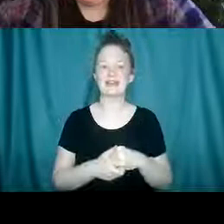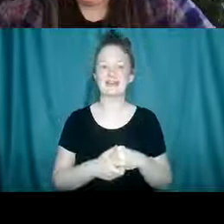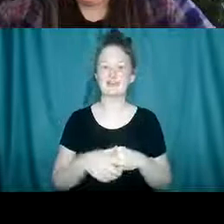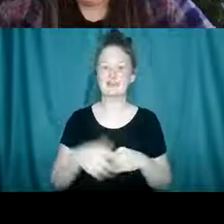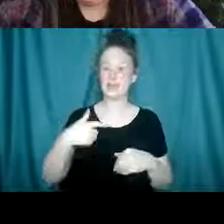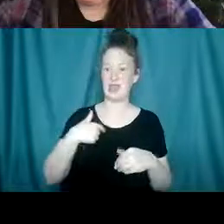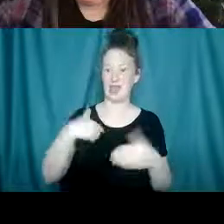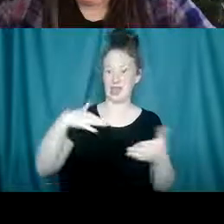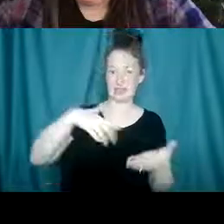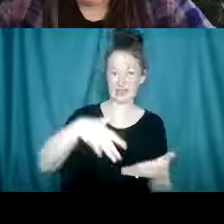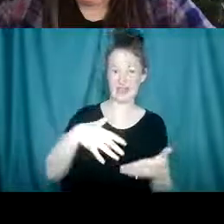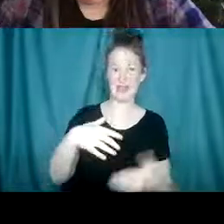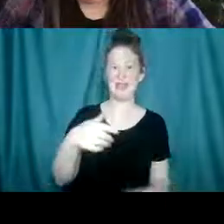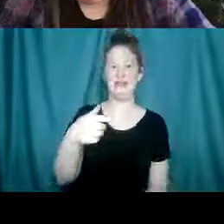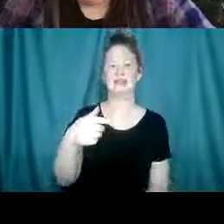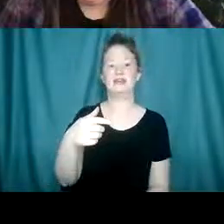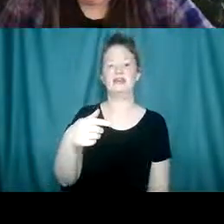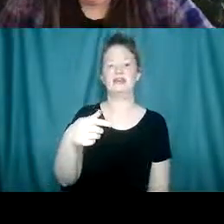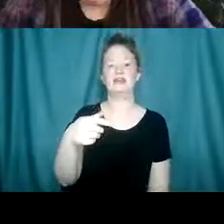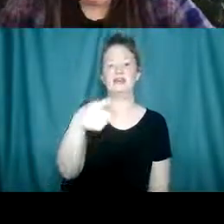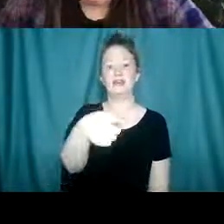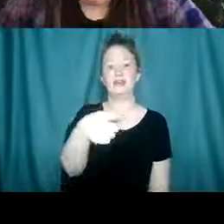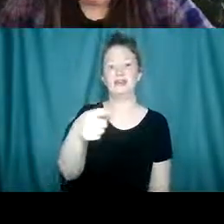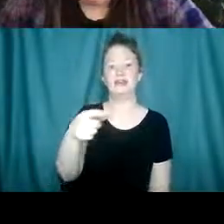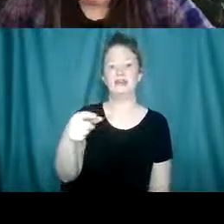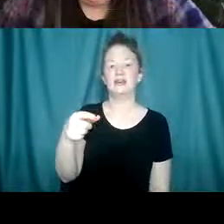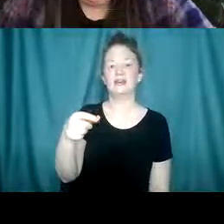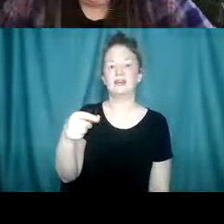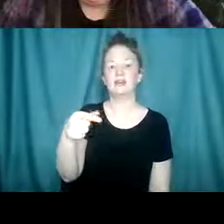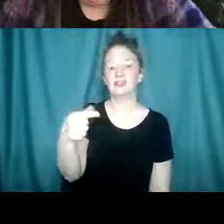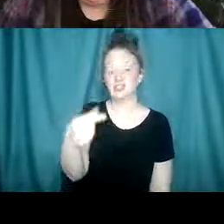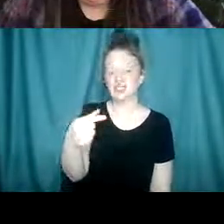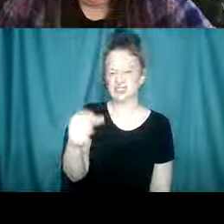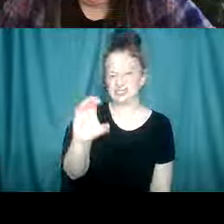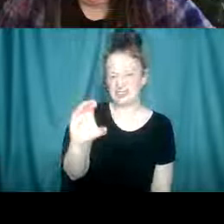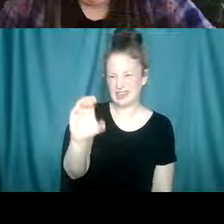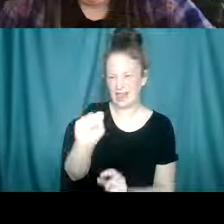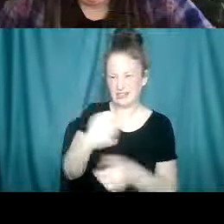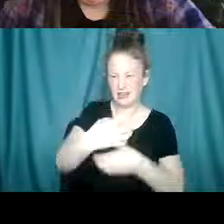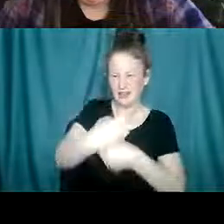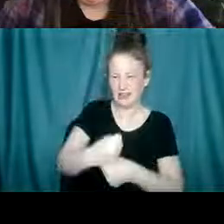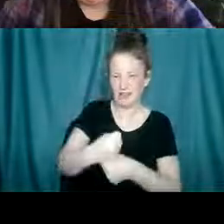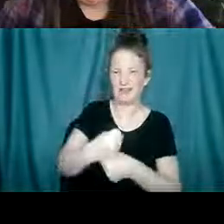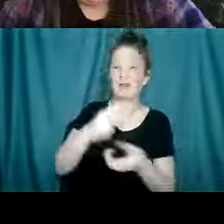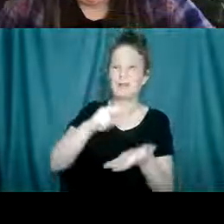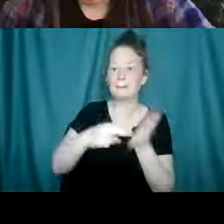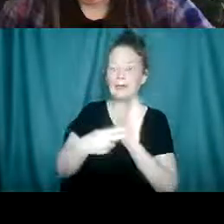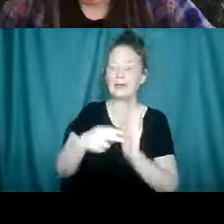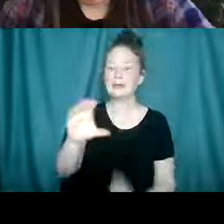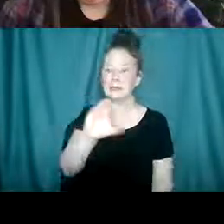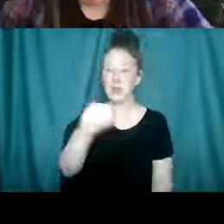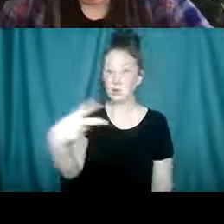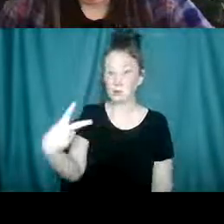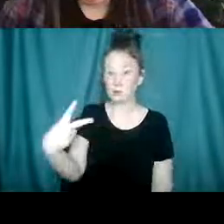called geologic carbon sequestration, which is any method that can securely store carbon dioxide